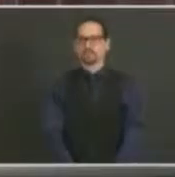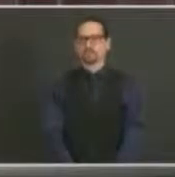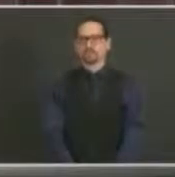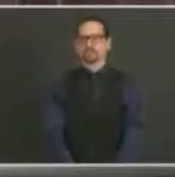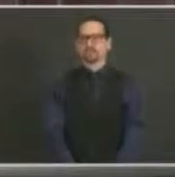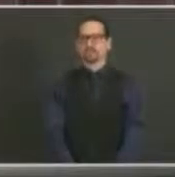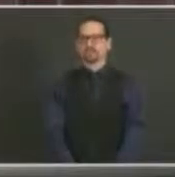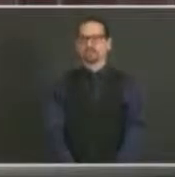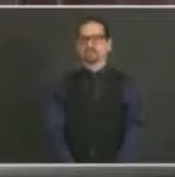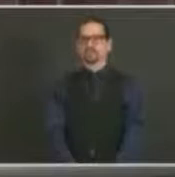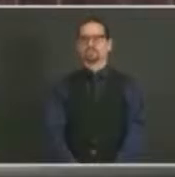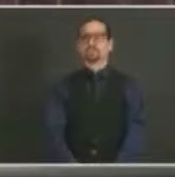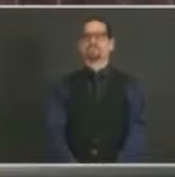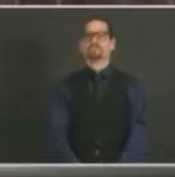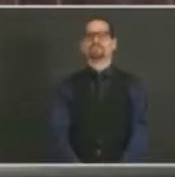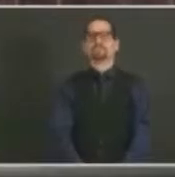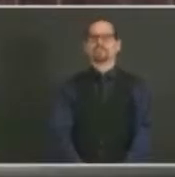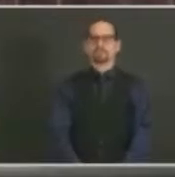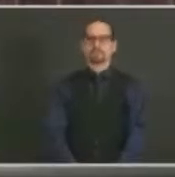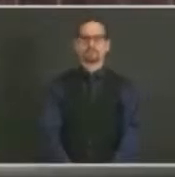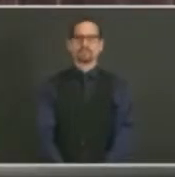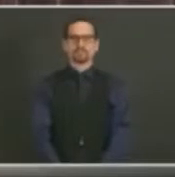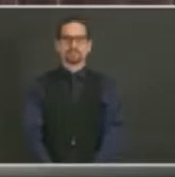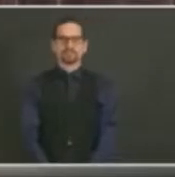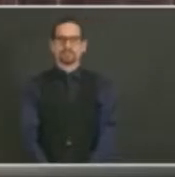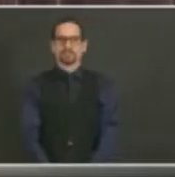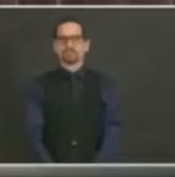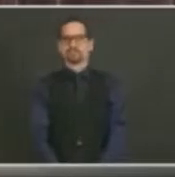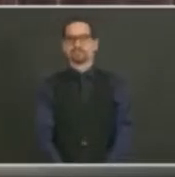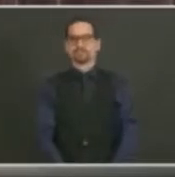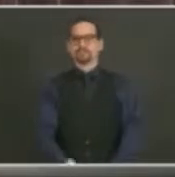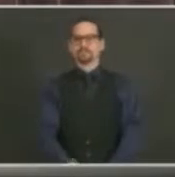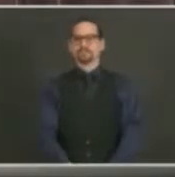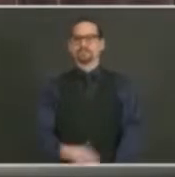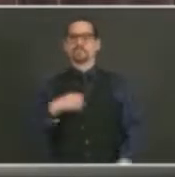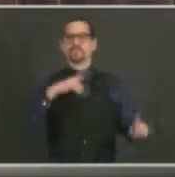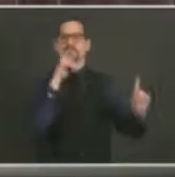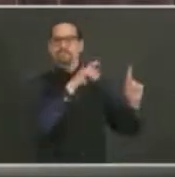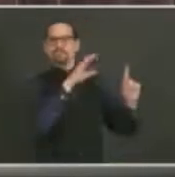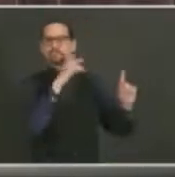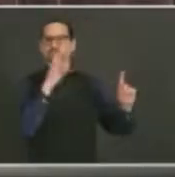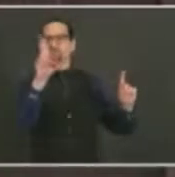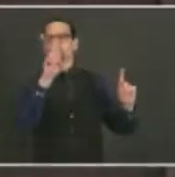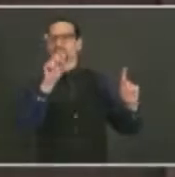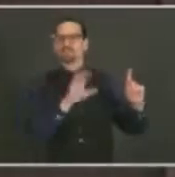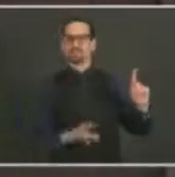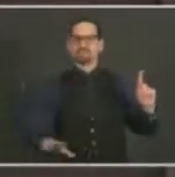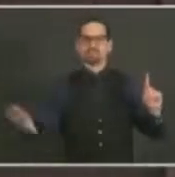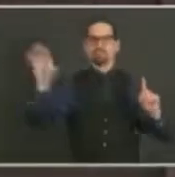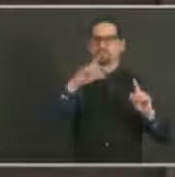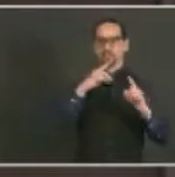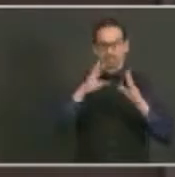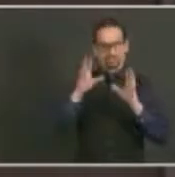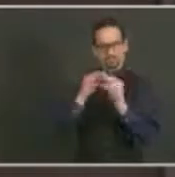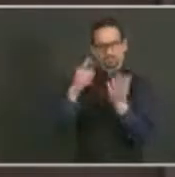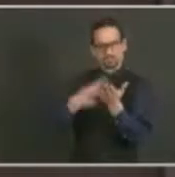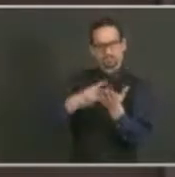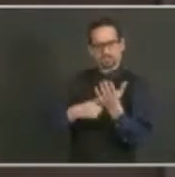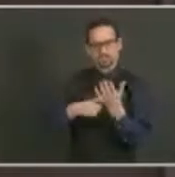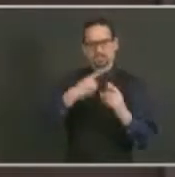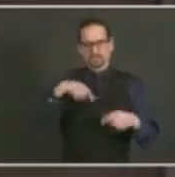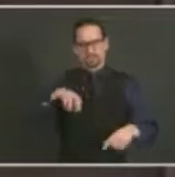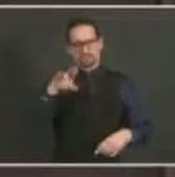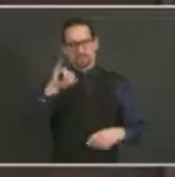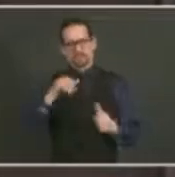Governor, Rhode Island has lagged other states in delivering the COVID shots. Through Monday, we had the 4th lowest